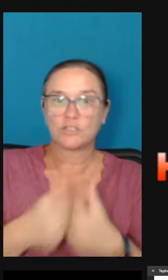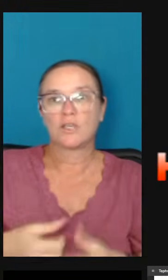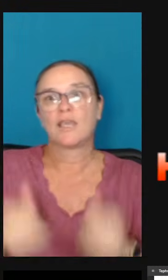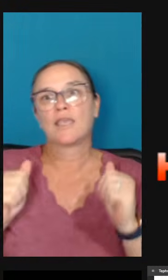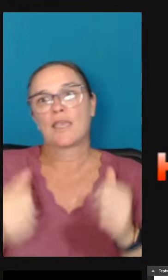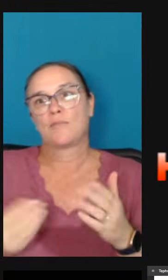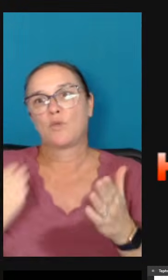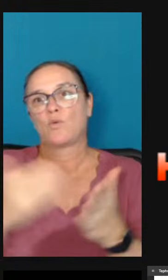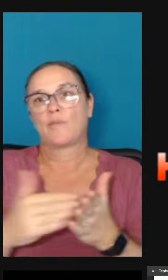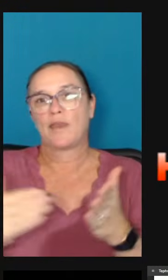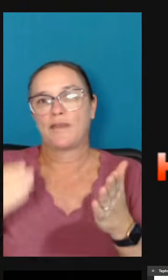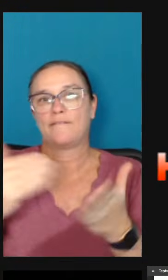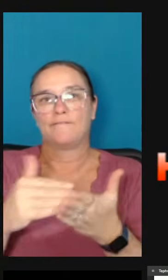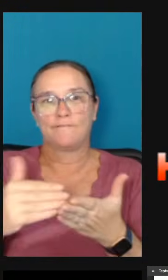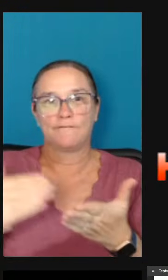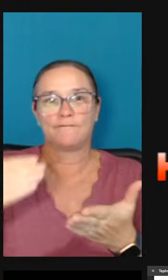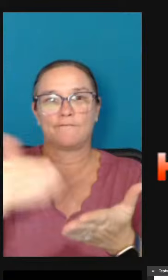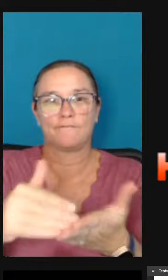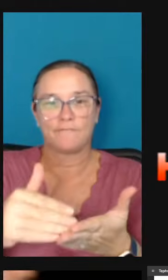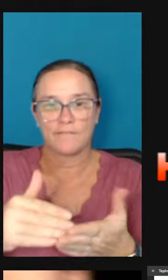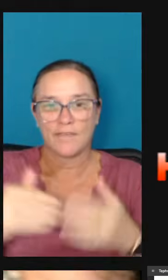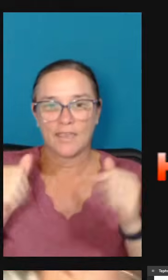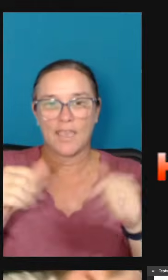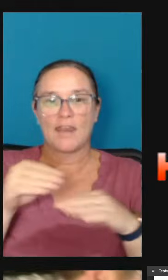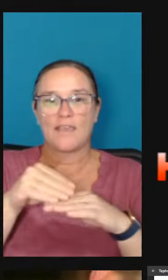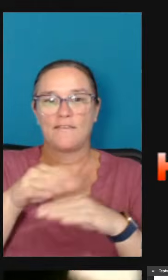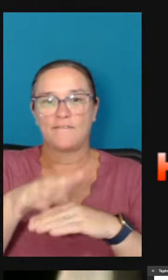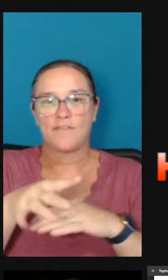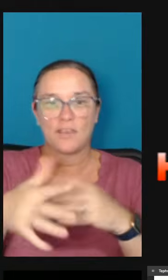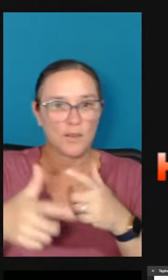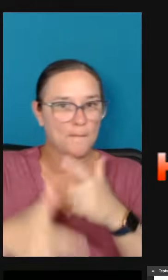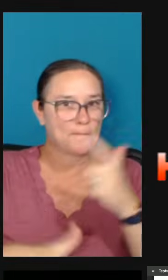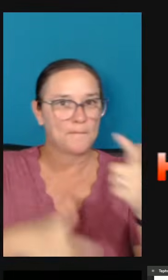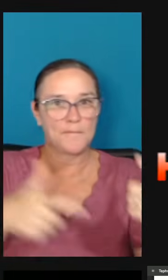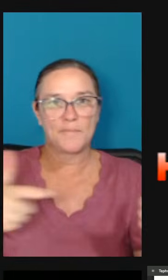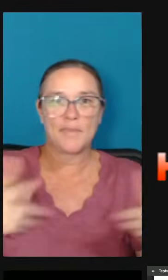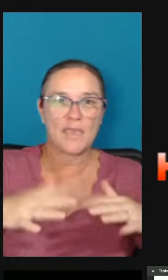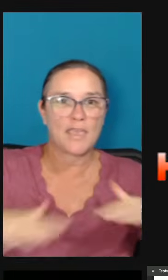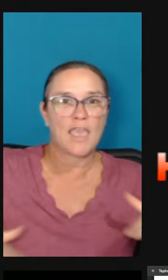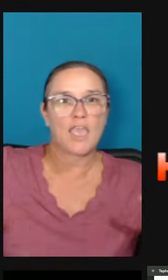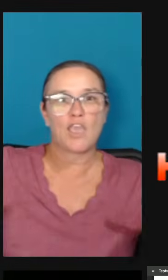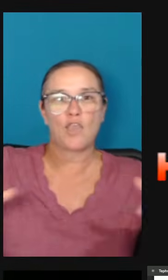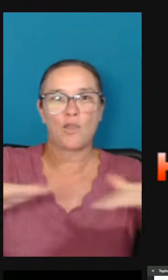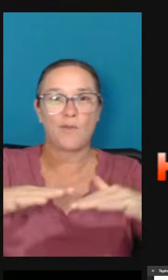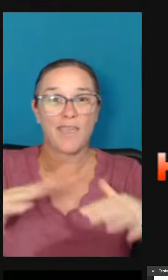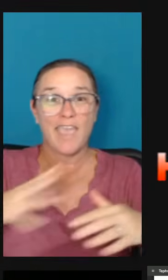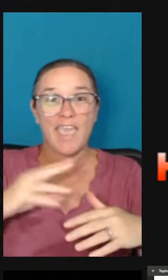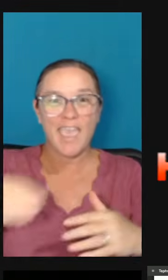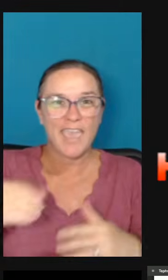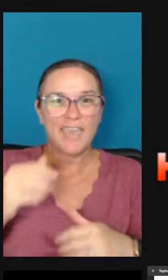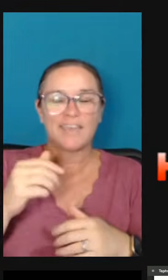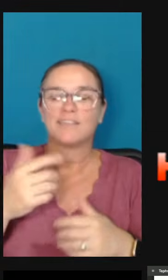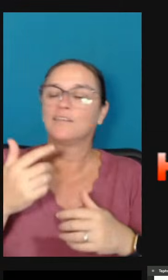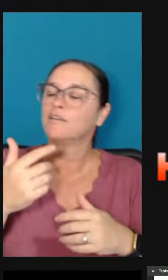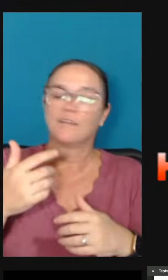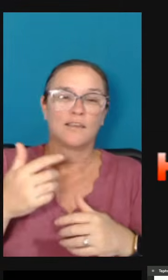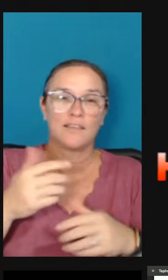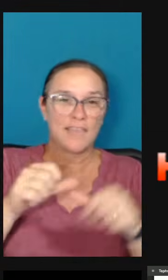out, right? It can affect a very wide area. The area affected can change from episode to